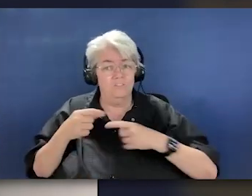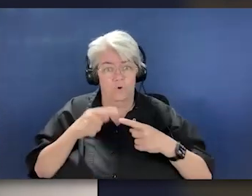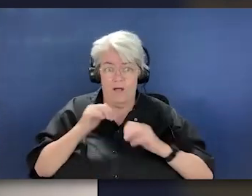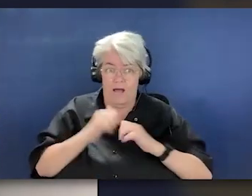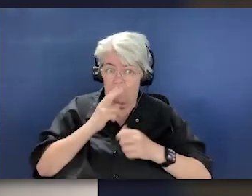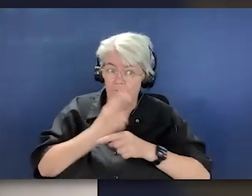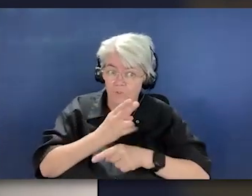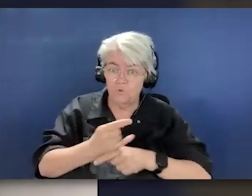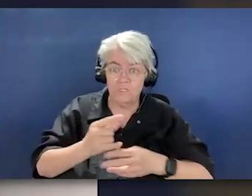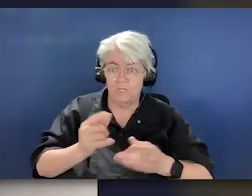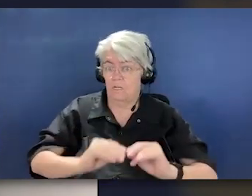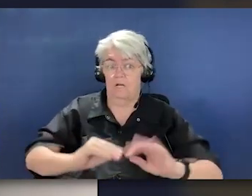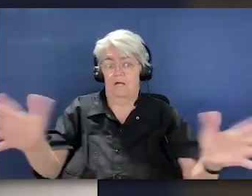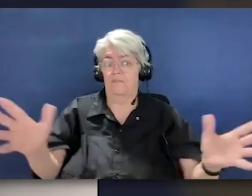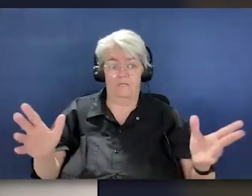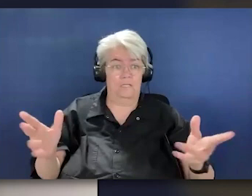transparently?